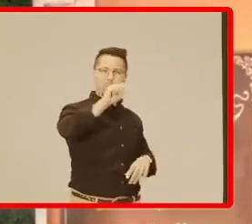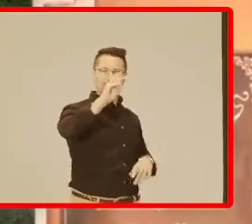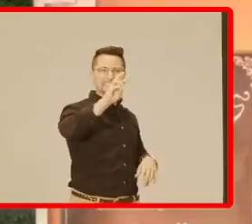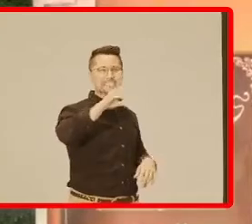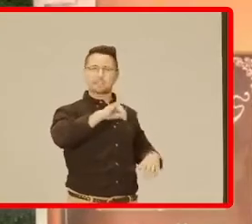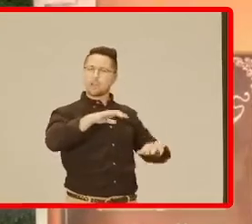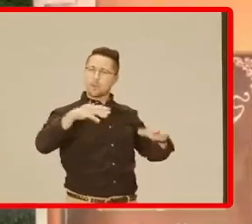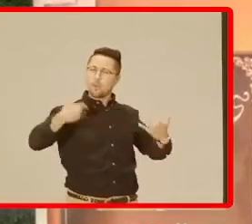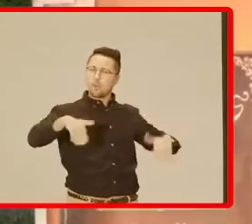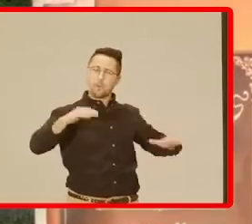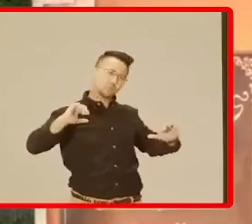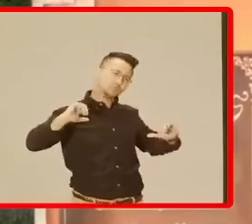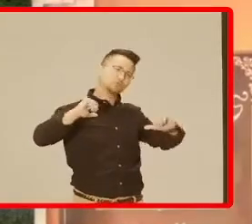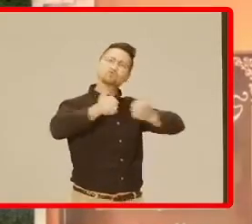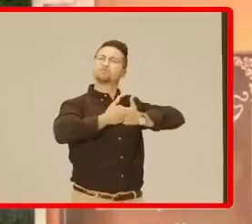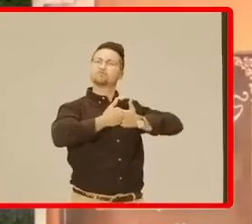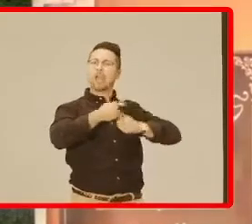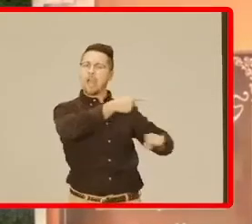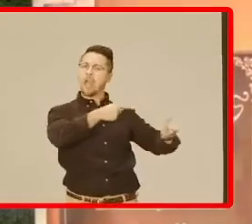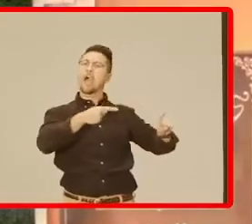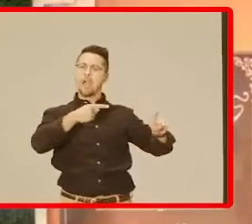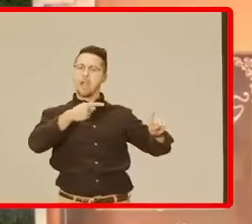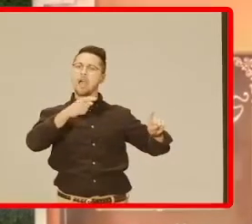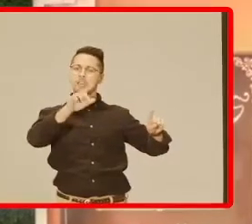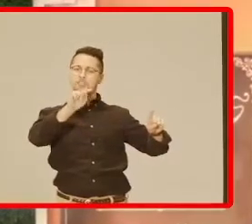challenging triathlon ever.